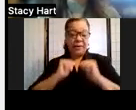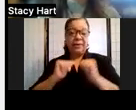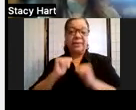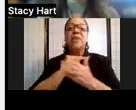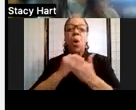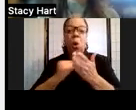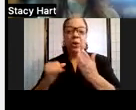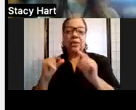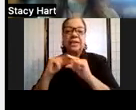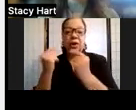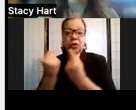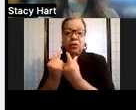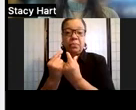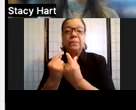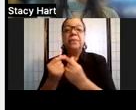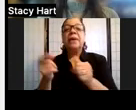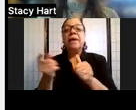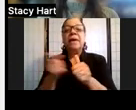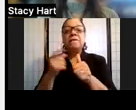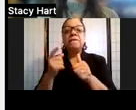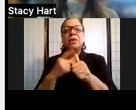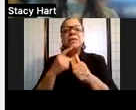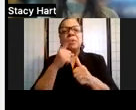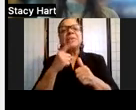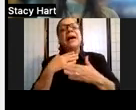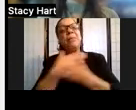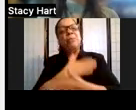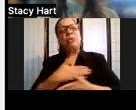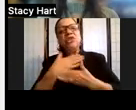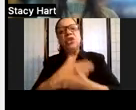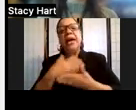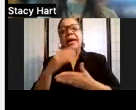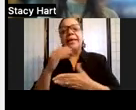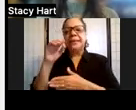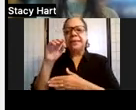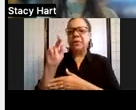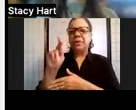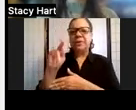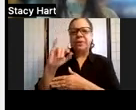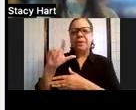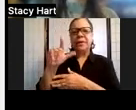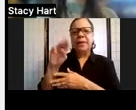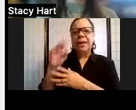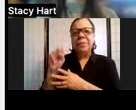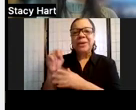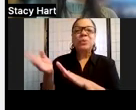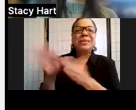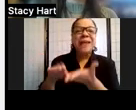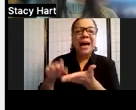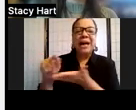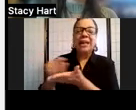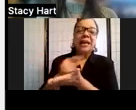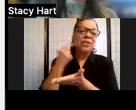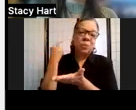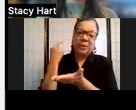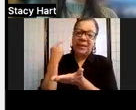morning, to begin, I'd like to give a brief shout out of appreciation to Judy Heumann, who very sadly died last weekend.